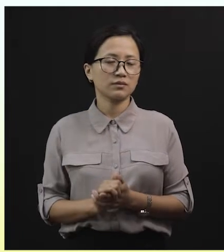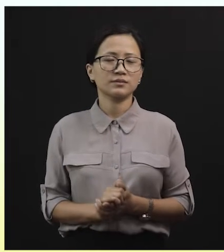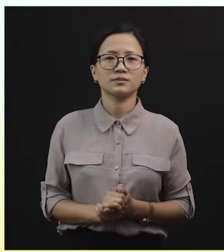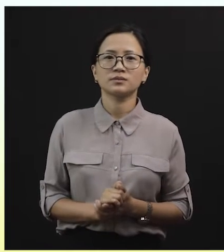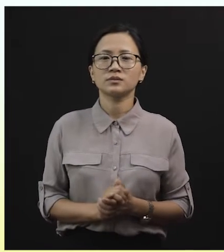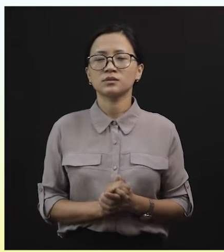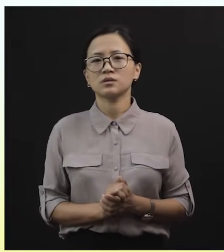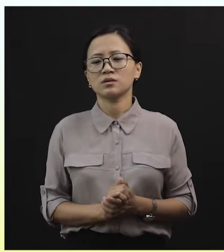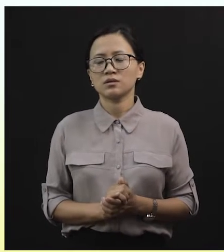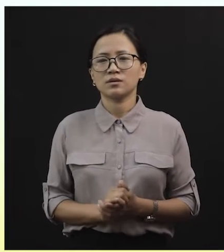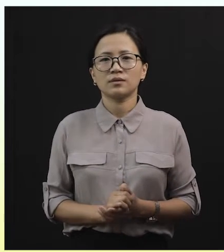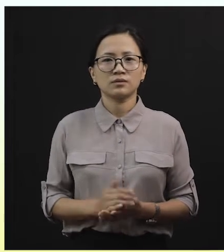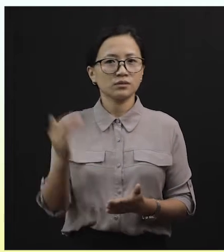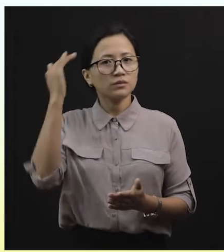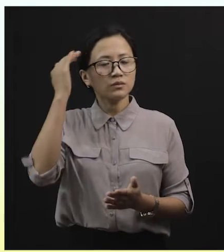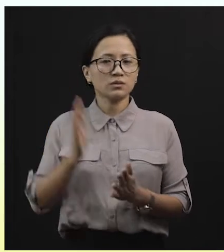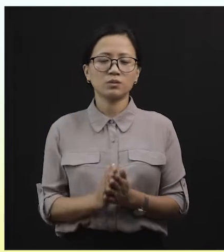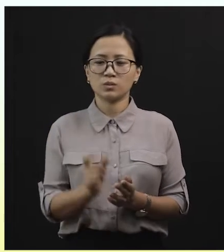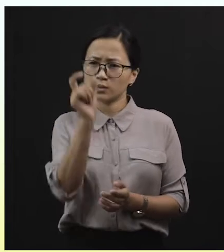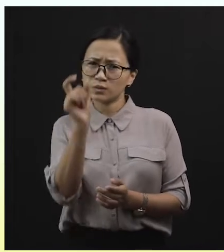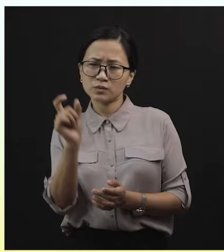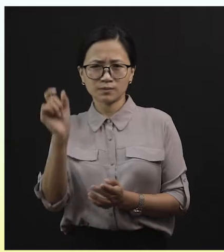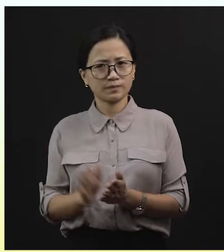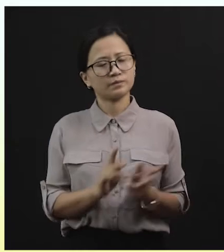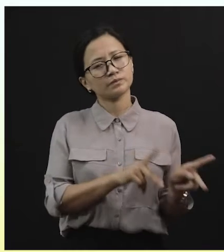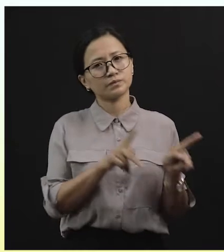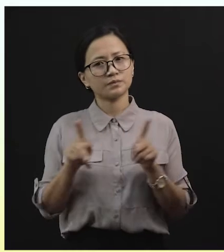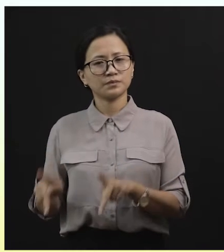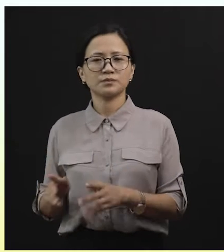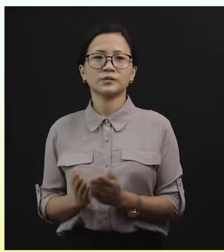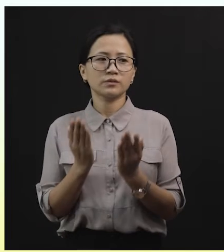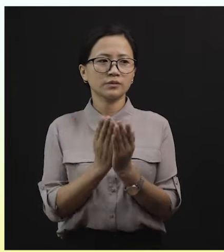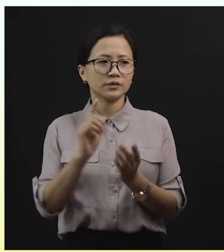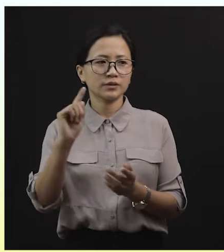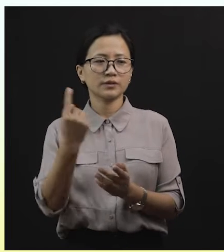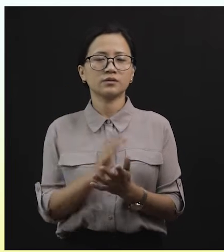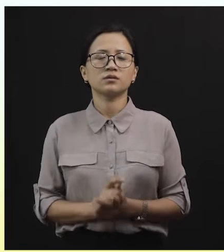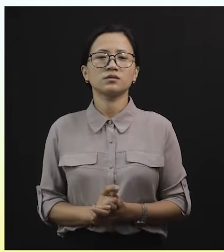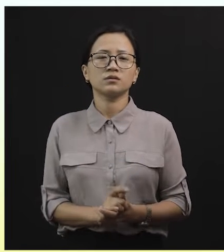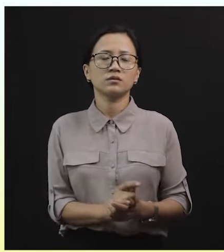pronounce, in order to pronounce the word properly? Shall we all read once more?